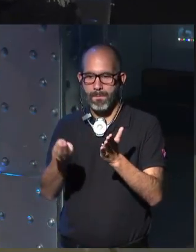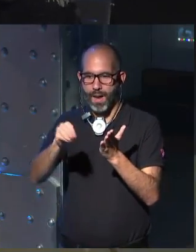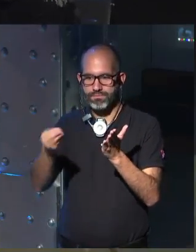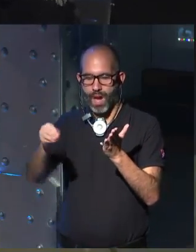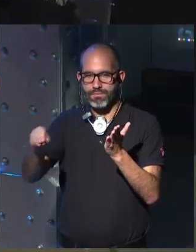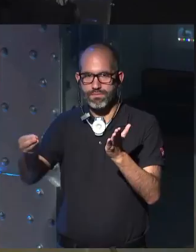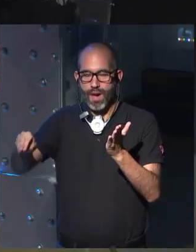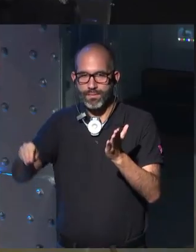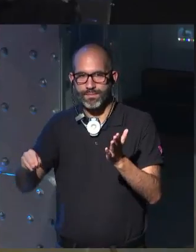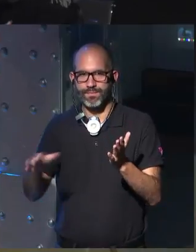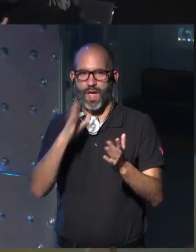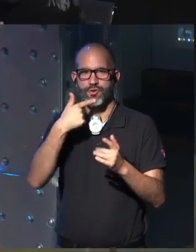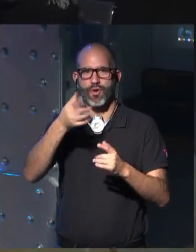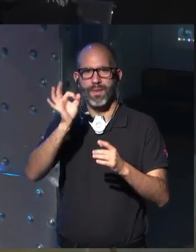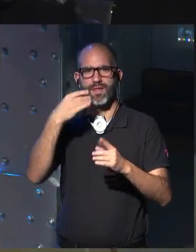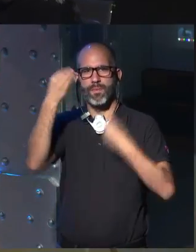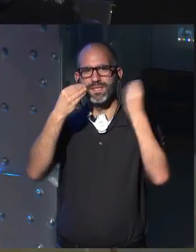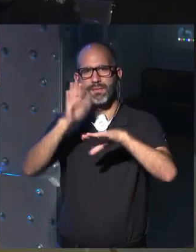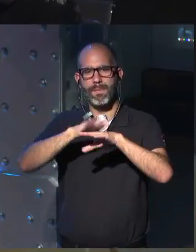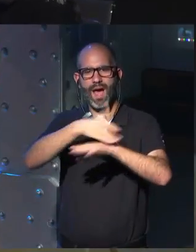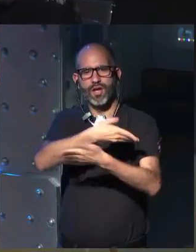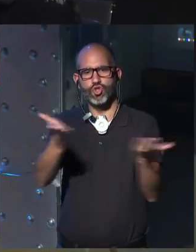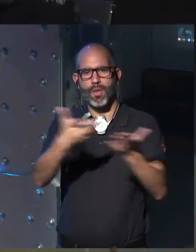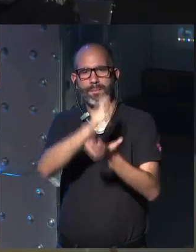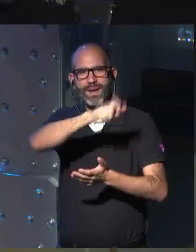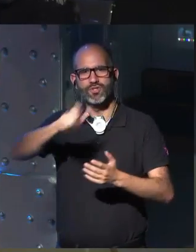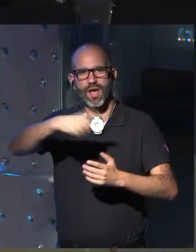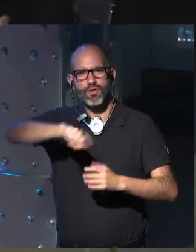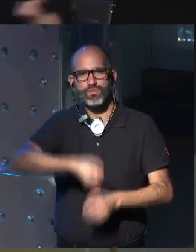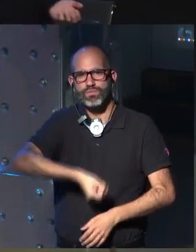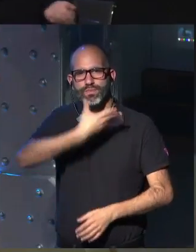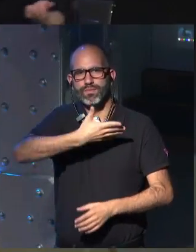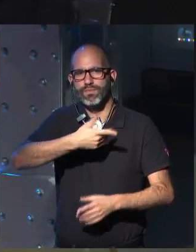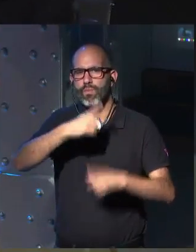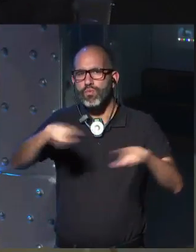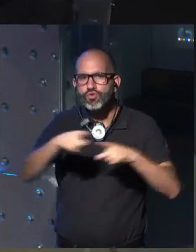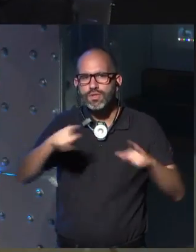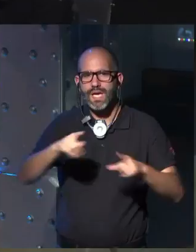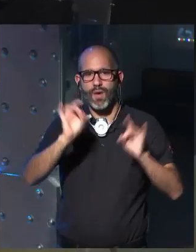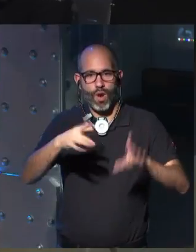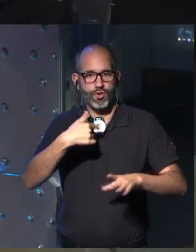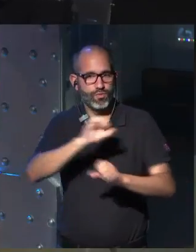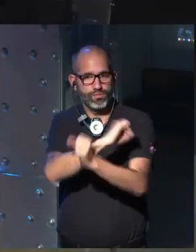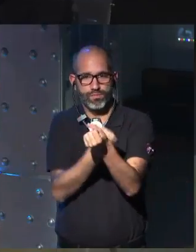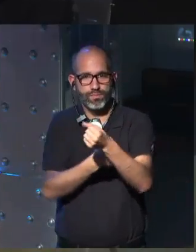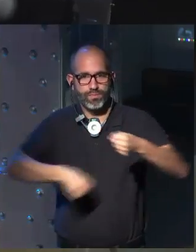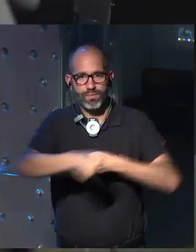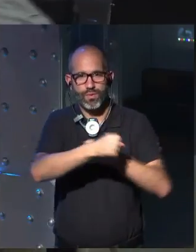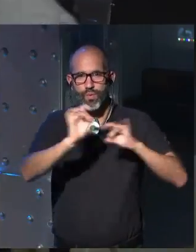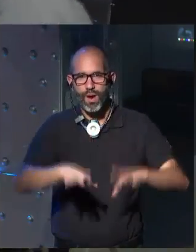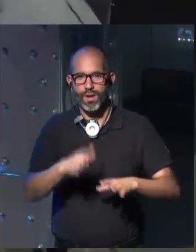harder. But I really wanted to do it. For anyone who likes music, and people in the audience